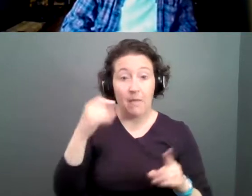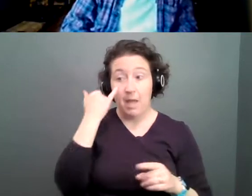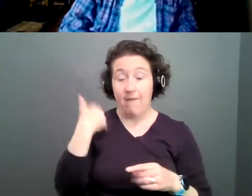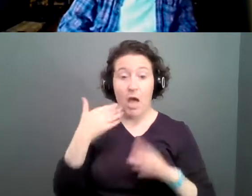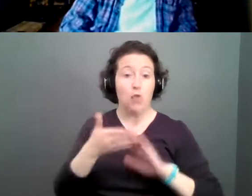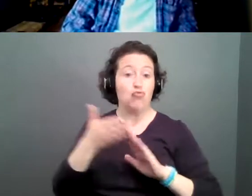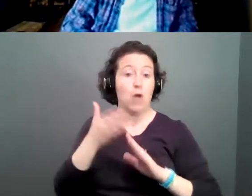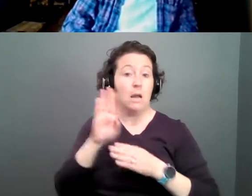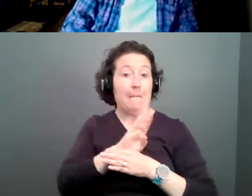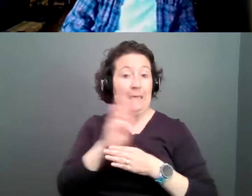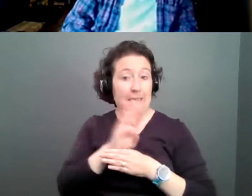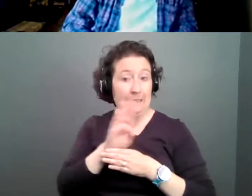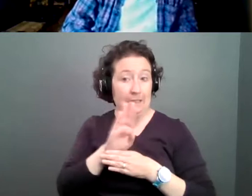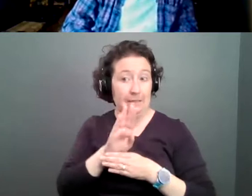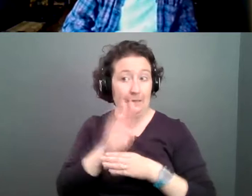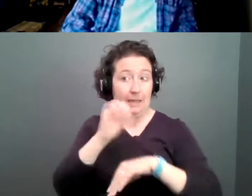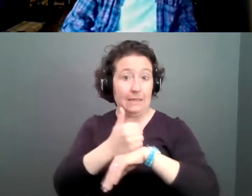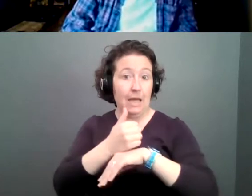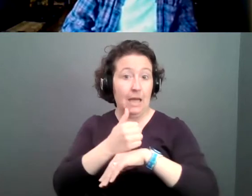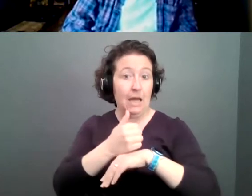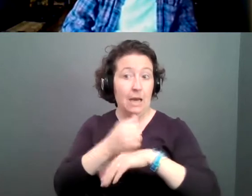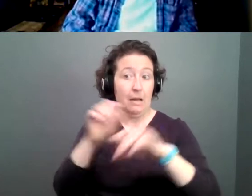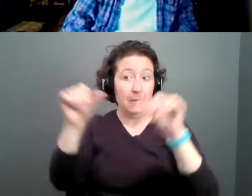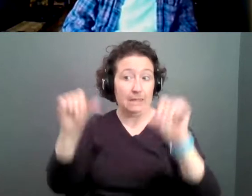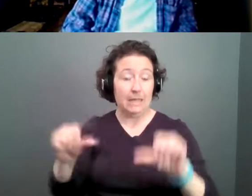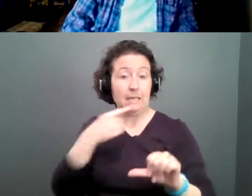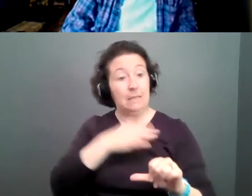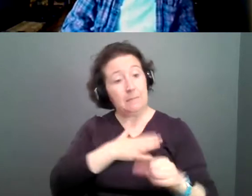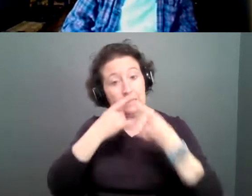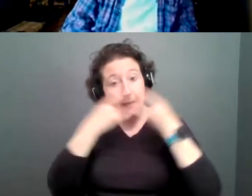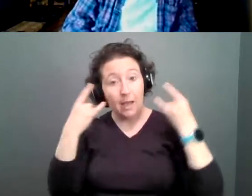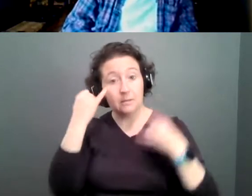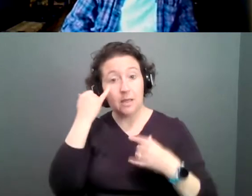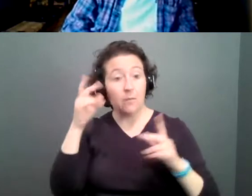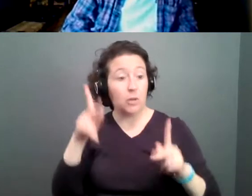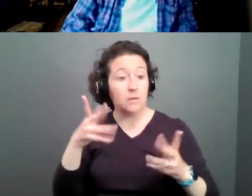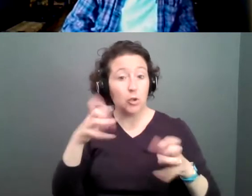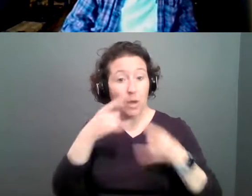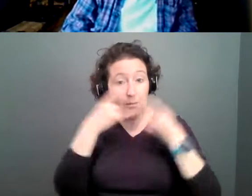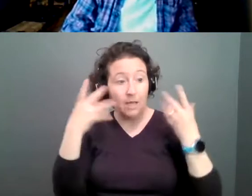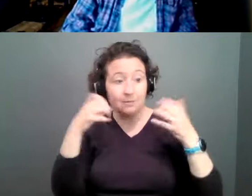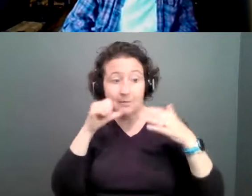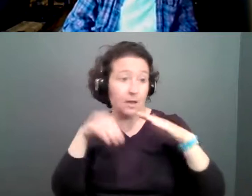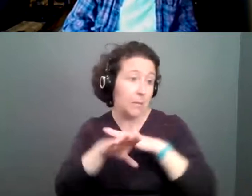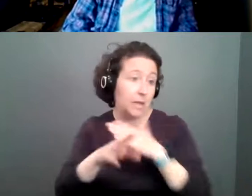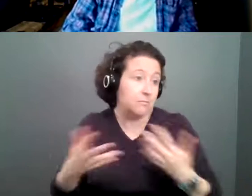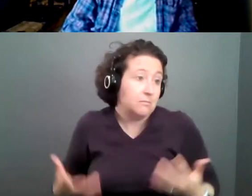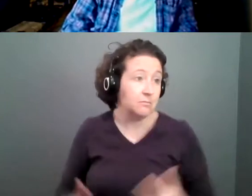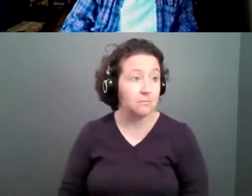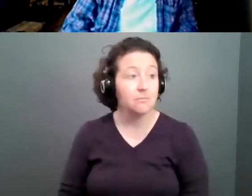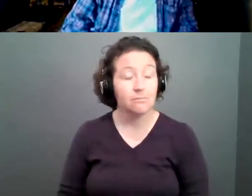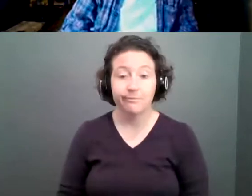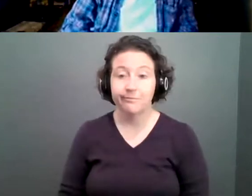indoor business, and put a sign up and said, please mask, the people that didn't want a mask wouldn't come in.